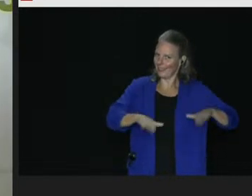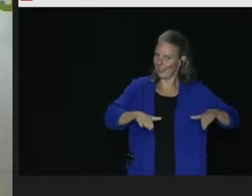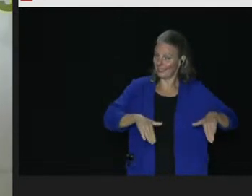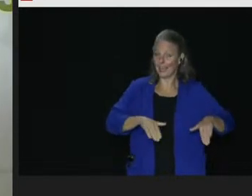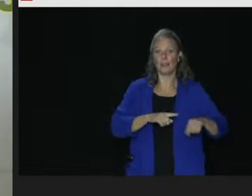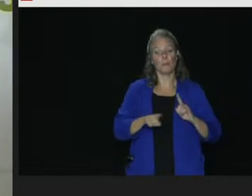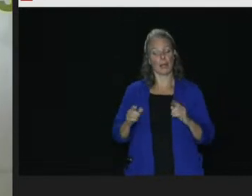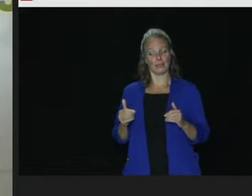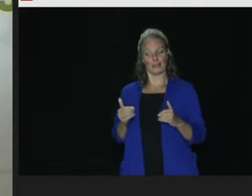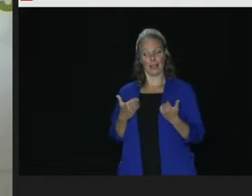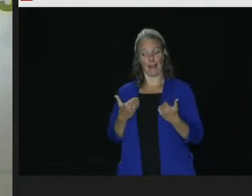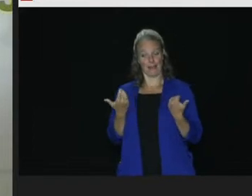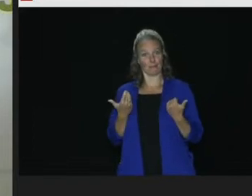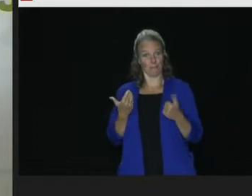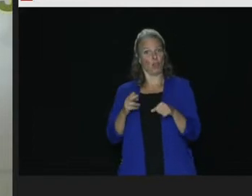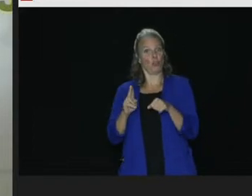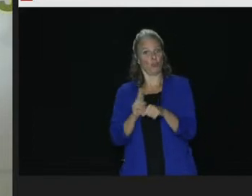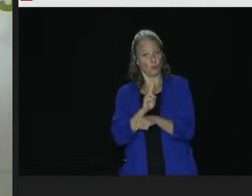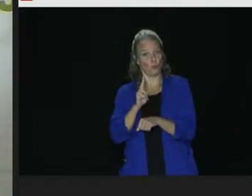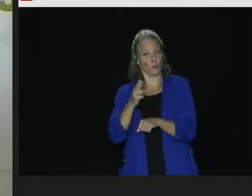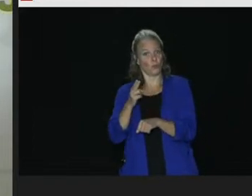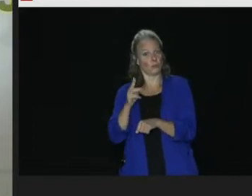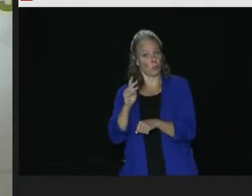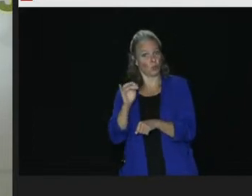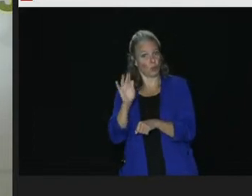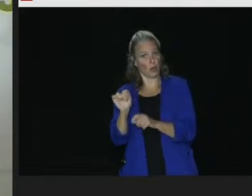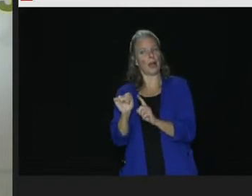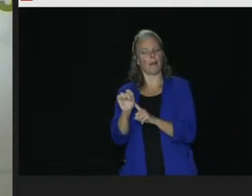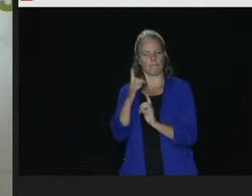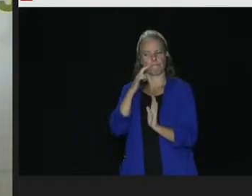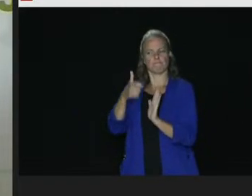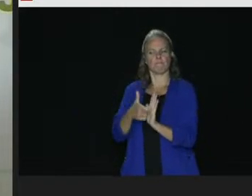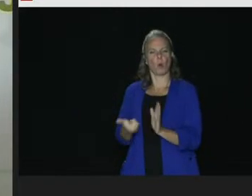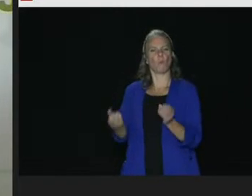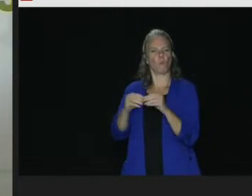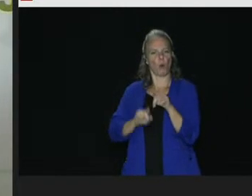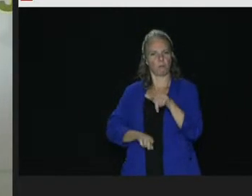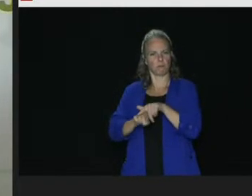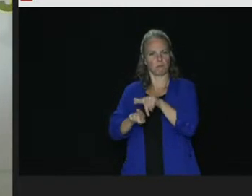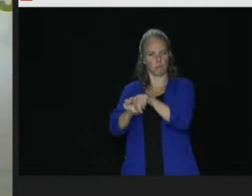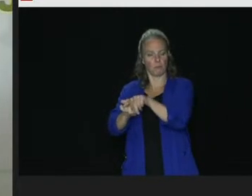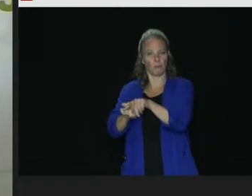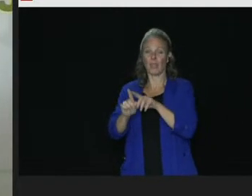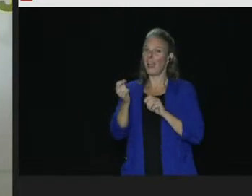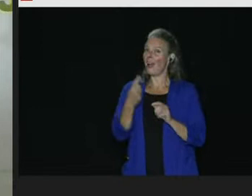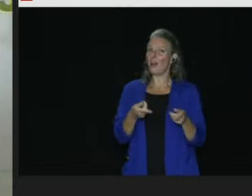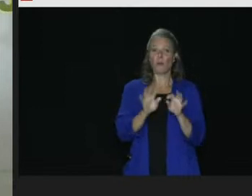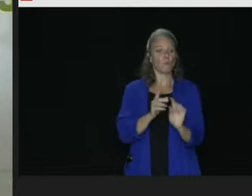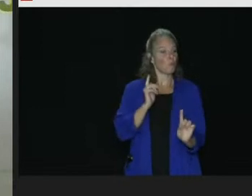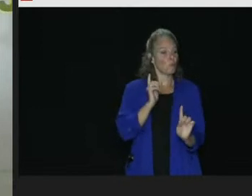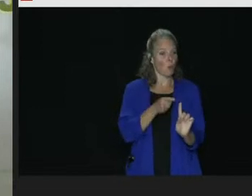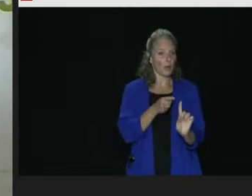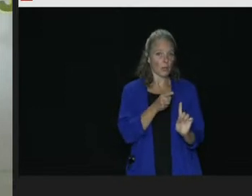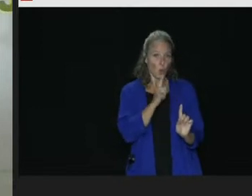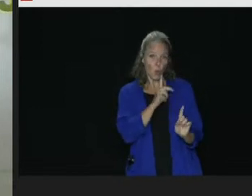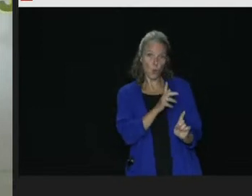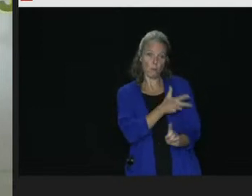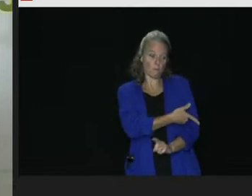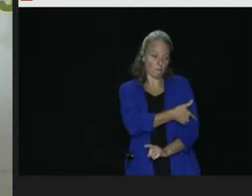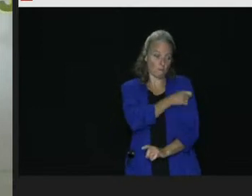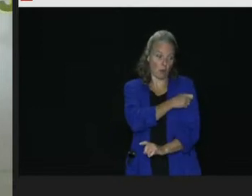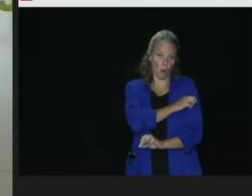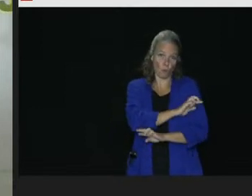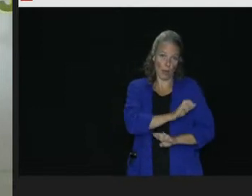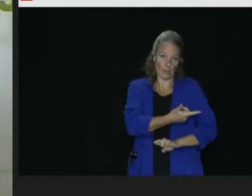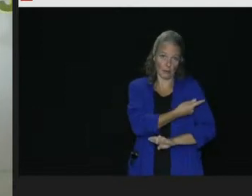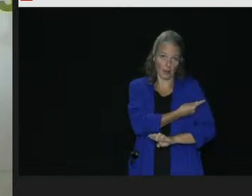think informed consent is very important and should be provided to the individual that you are